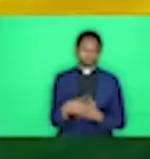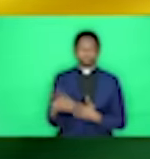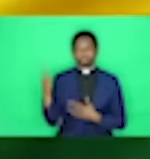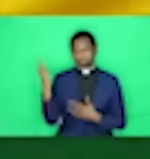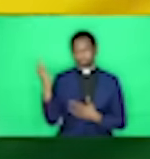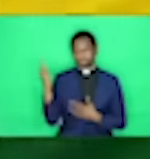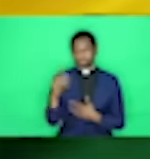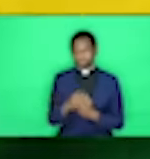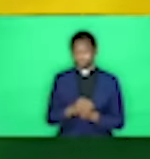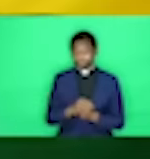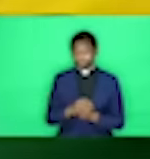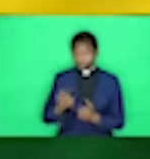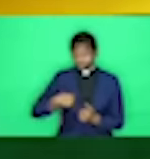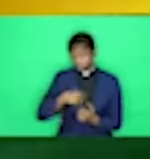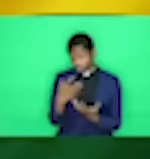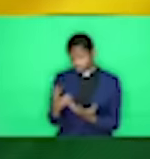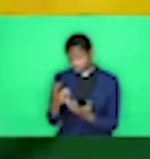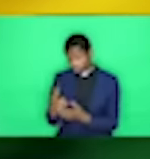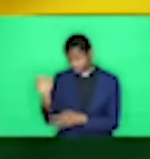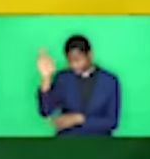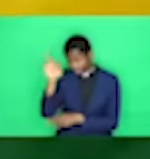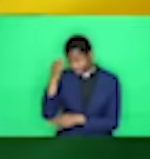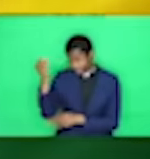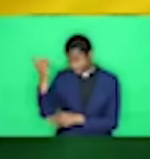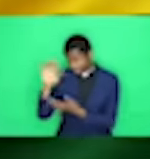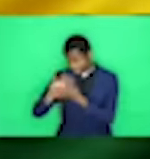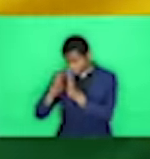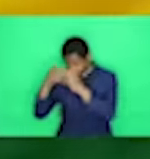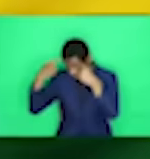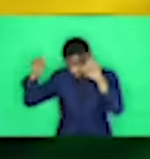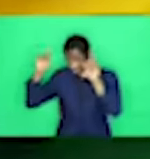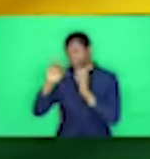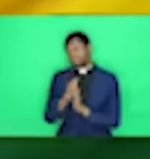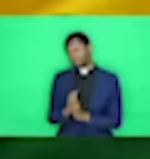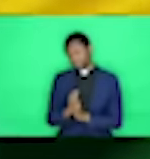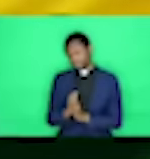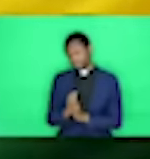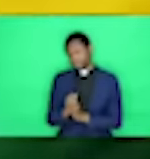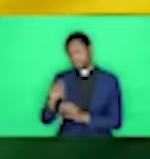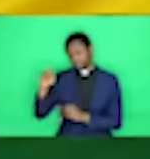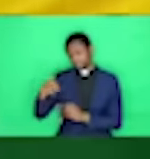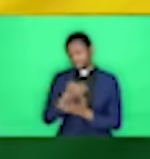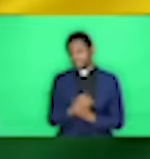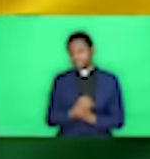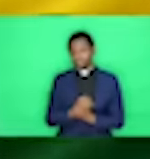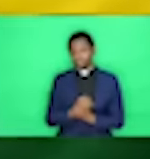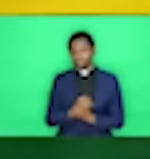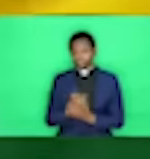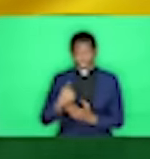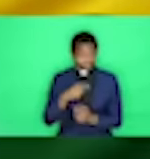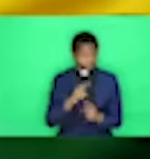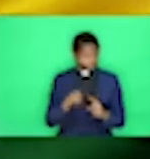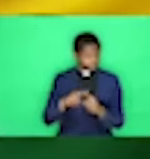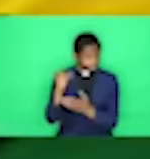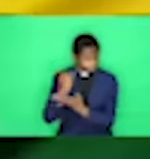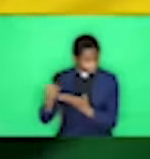We seek the well-being of this flag. There are institutions and individuals